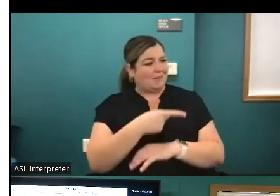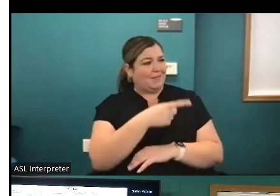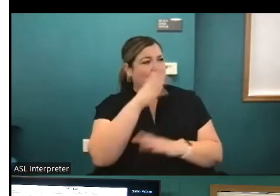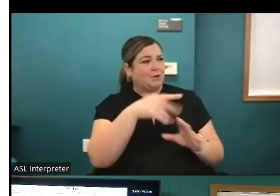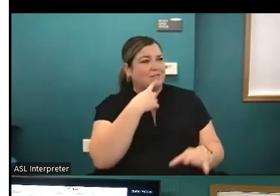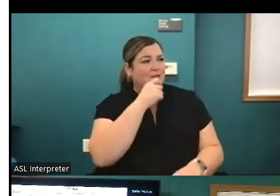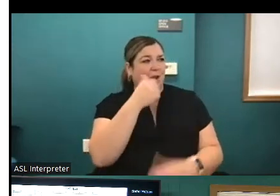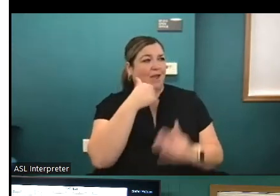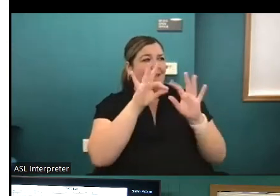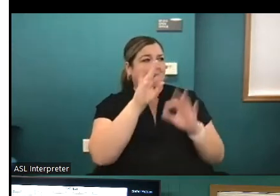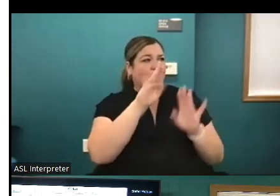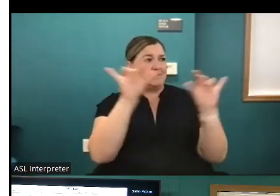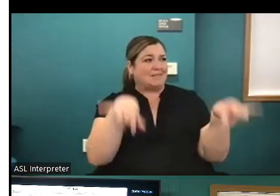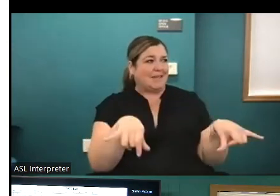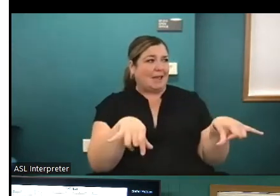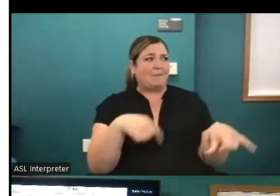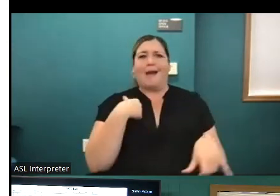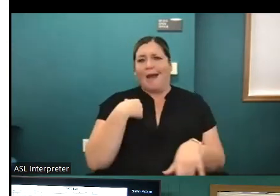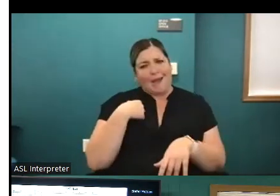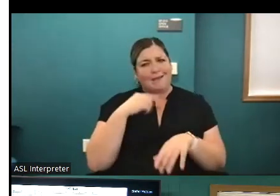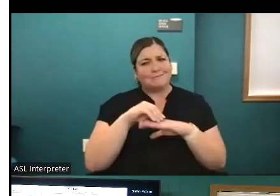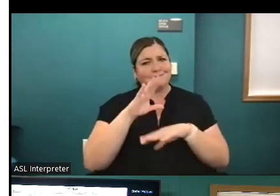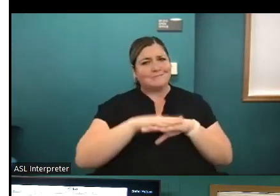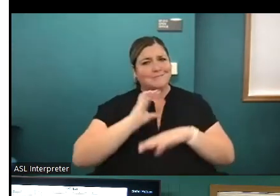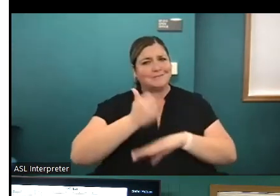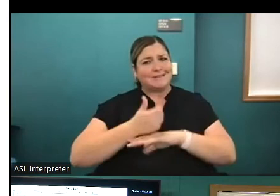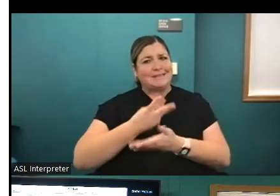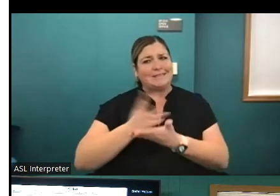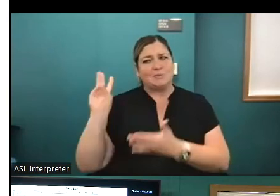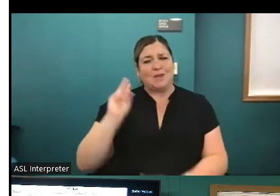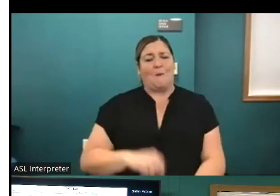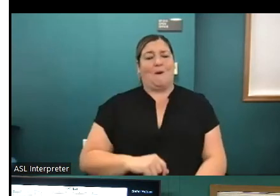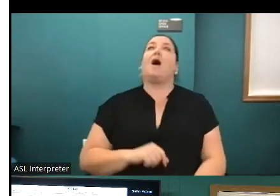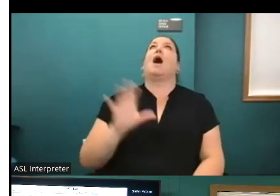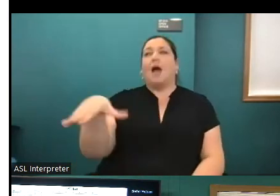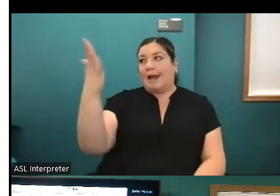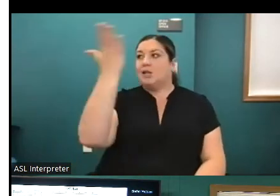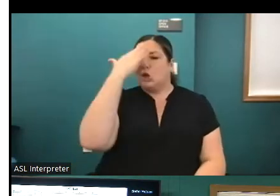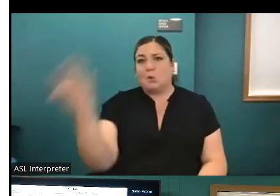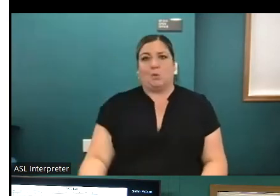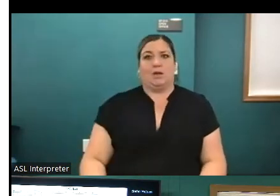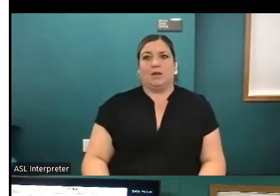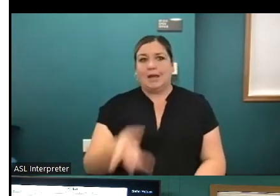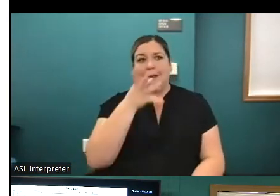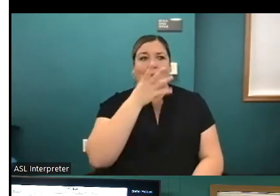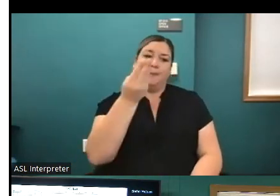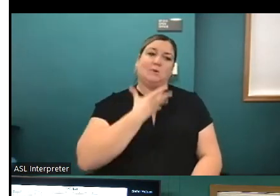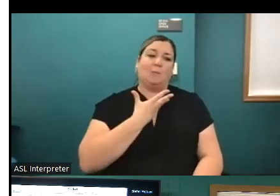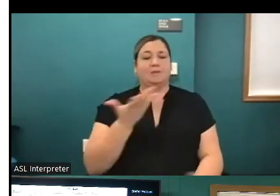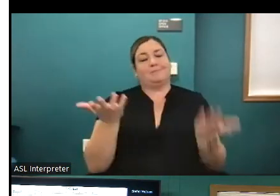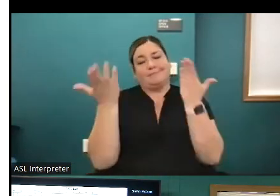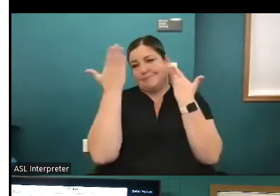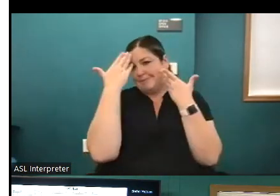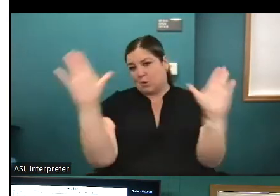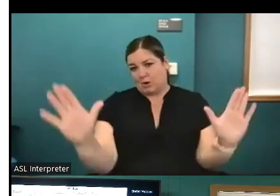says they don't have an FM system. She's like, I put an FM system on it like 6 weeks ago. And I was like, I knew you did. This is just what mom said to me, so I don't